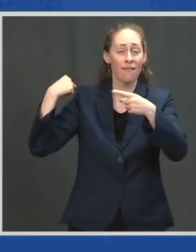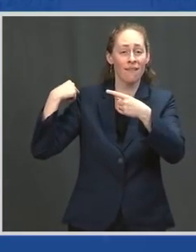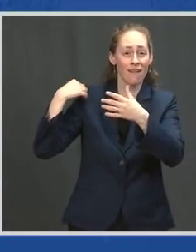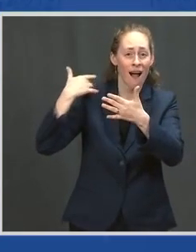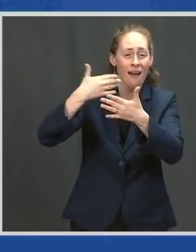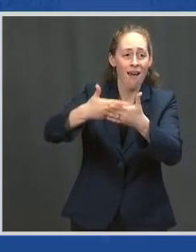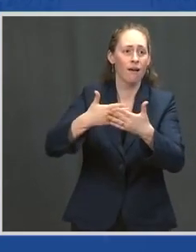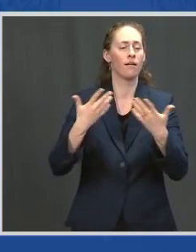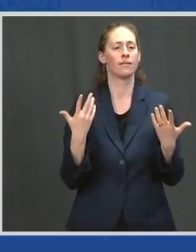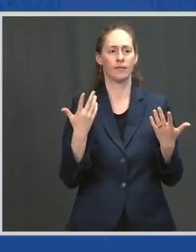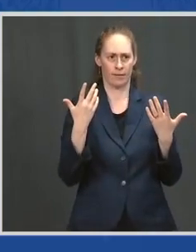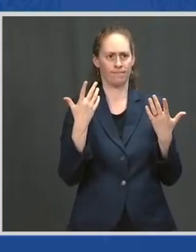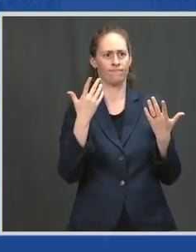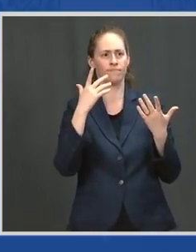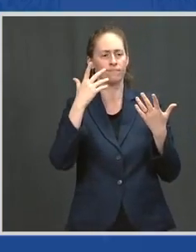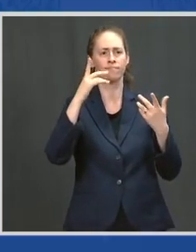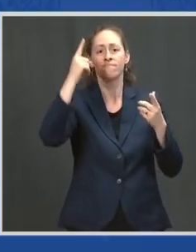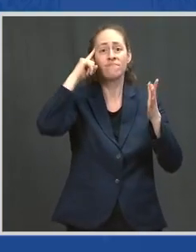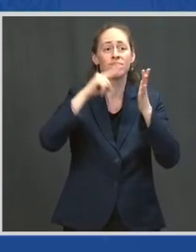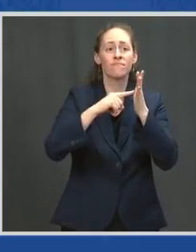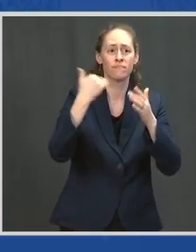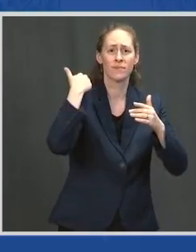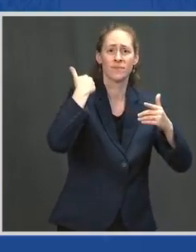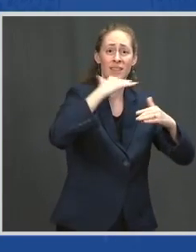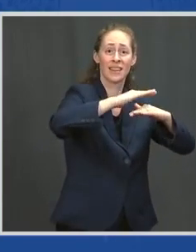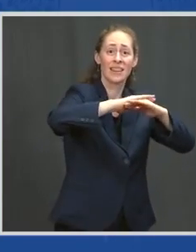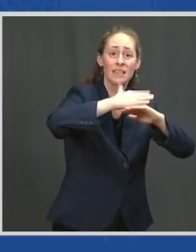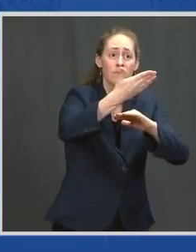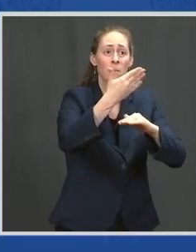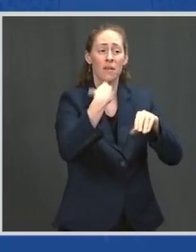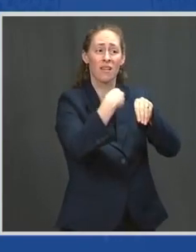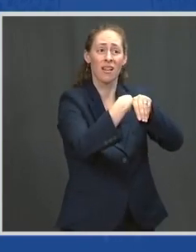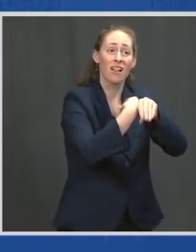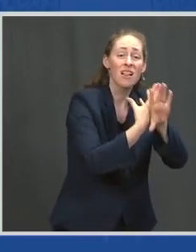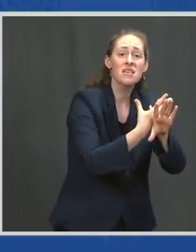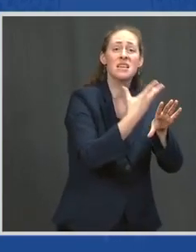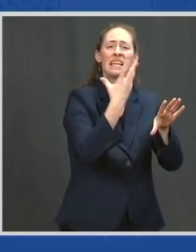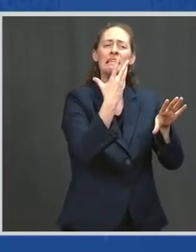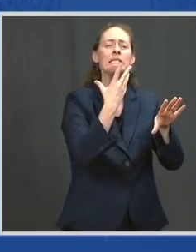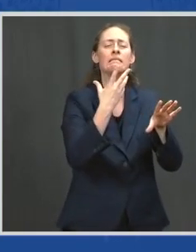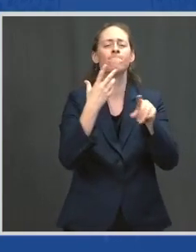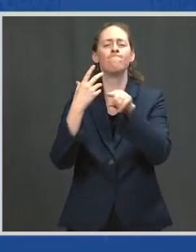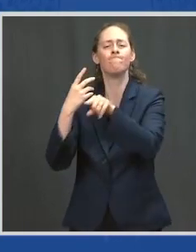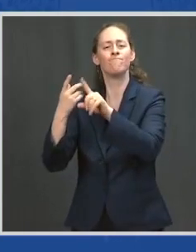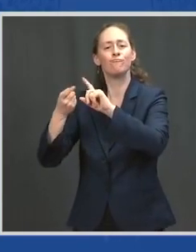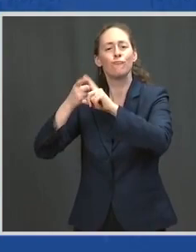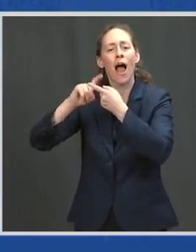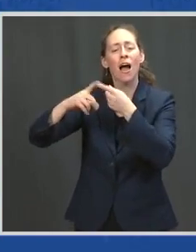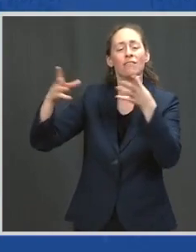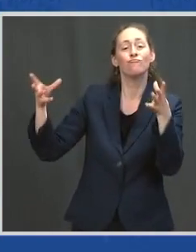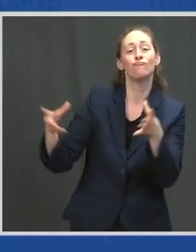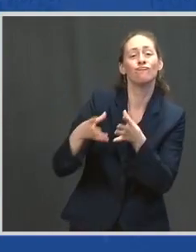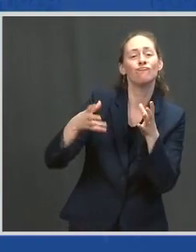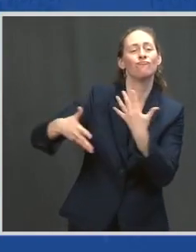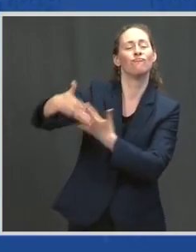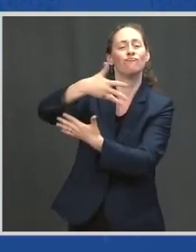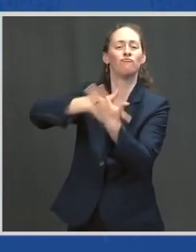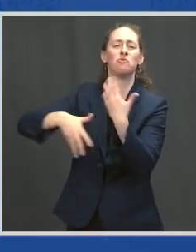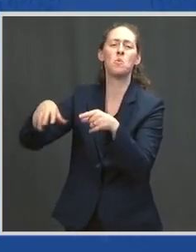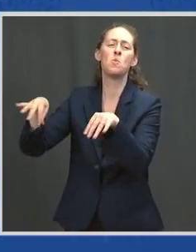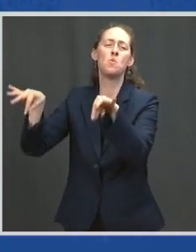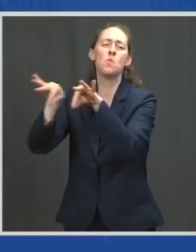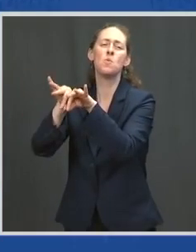the familiarity of being with their friends. There's an awful lot of need in this pandemic for mental